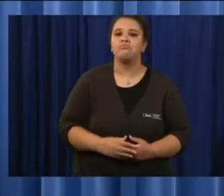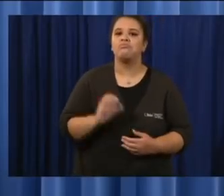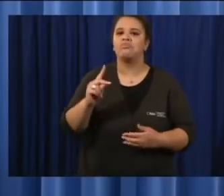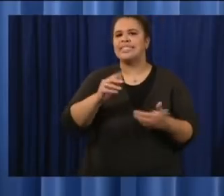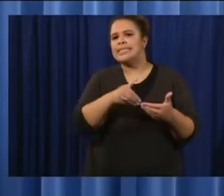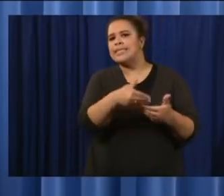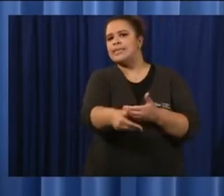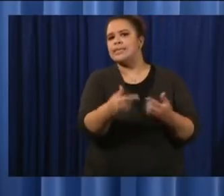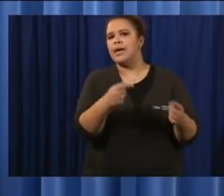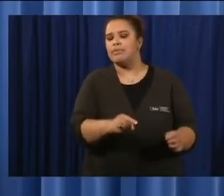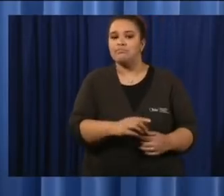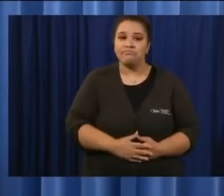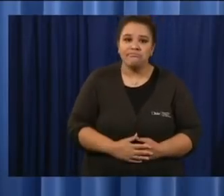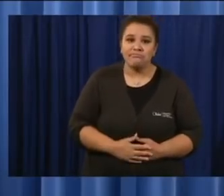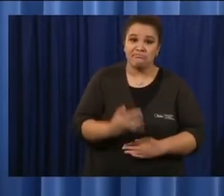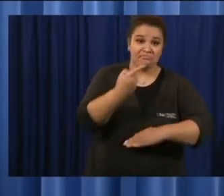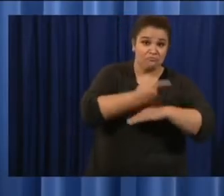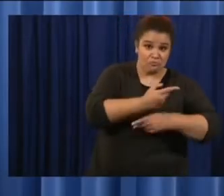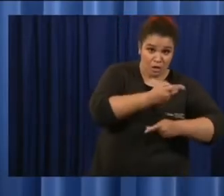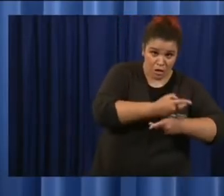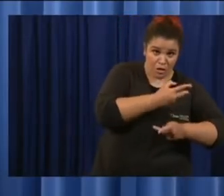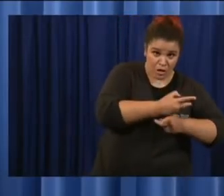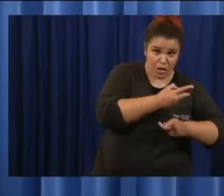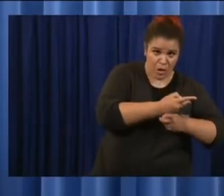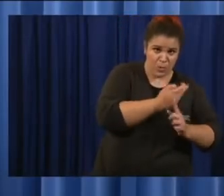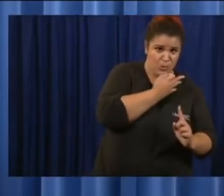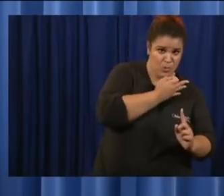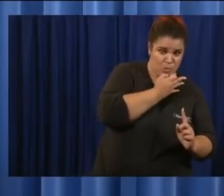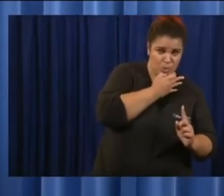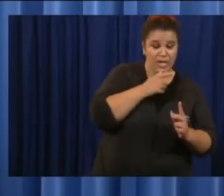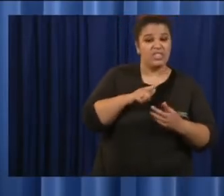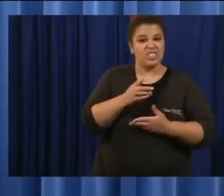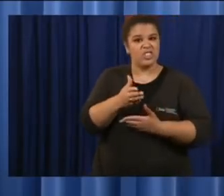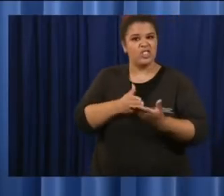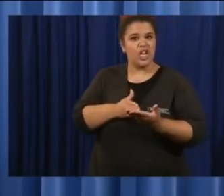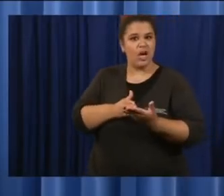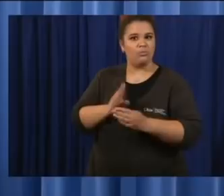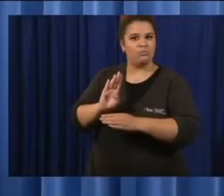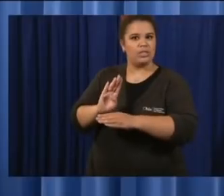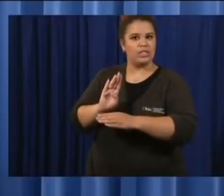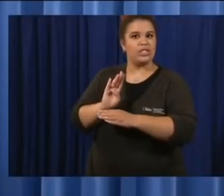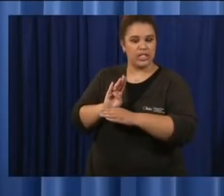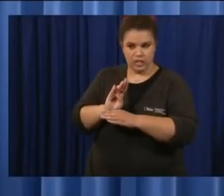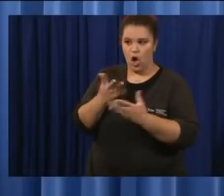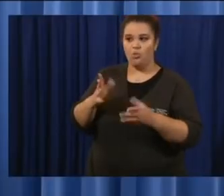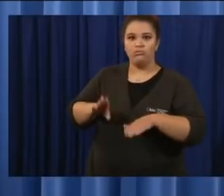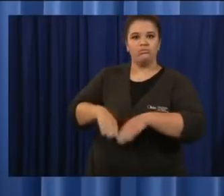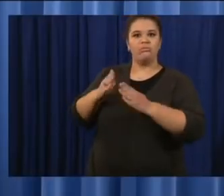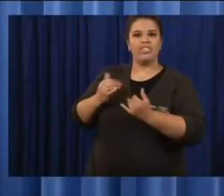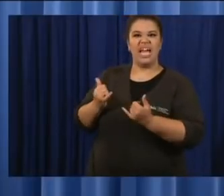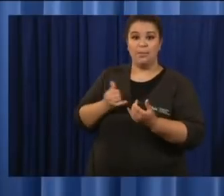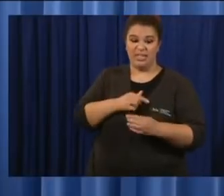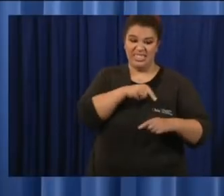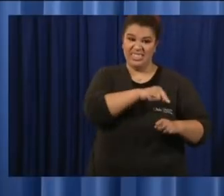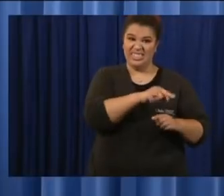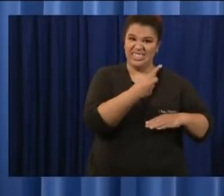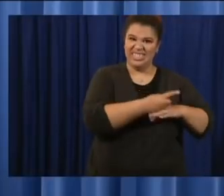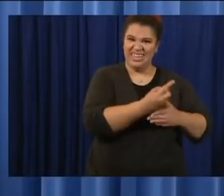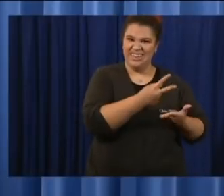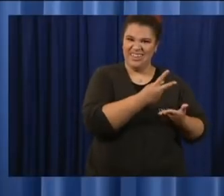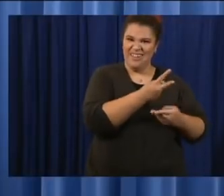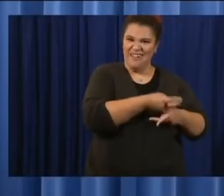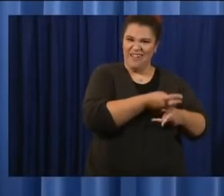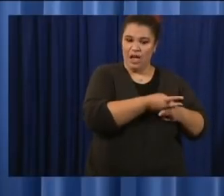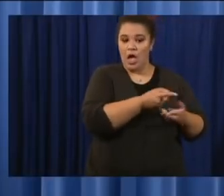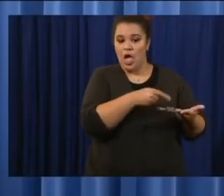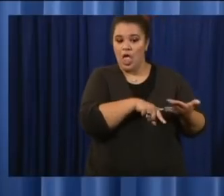many of them coming back, many other businesses coming back starting today. They have the ability. Daycare centers a week from today. What else is in the pipeline?